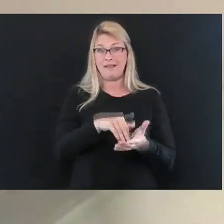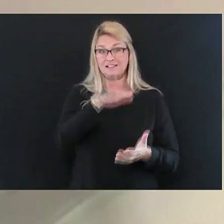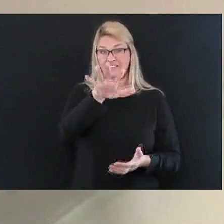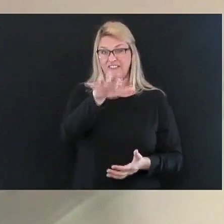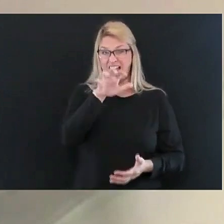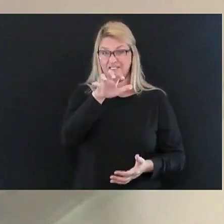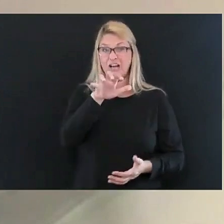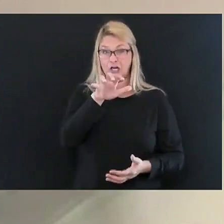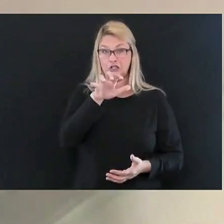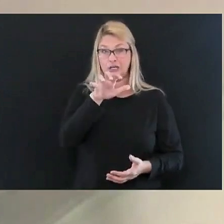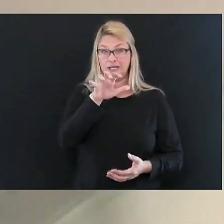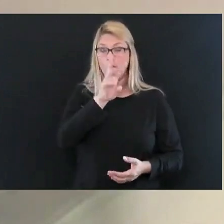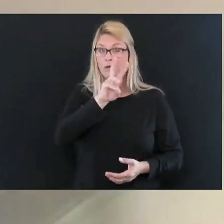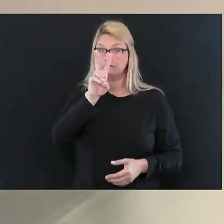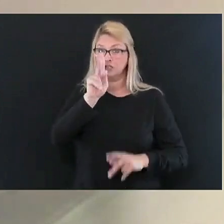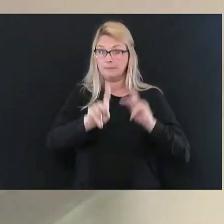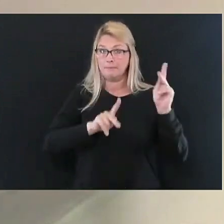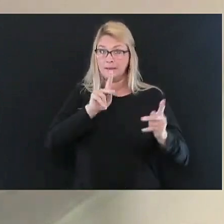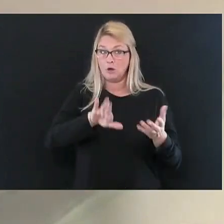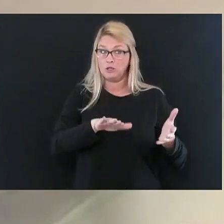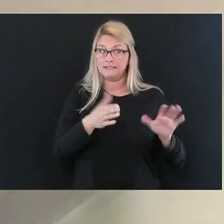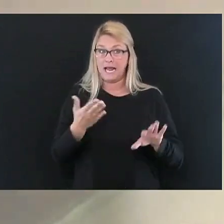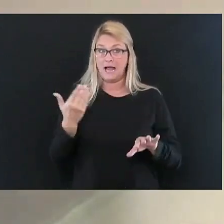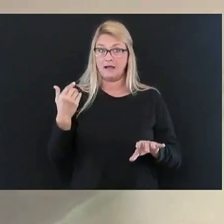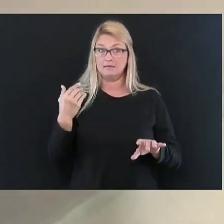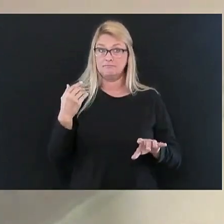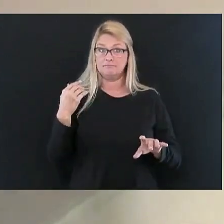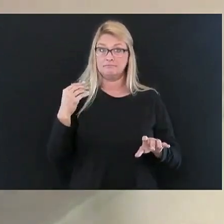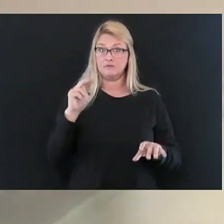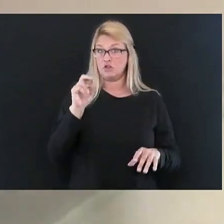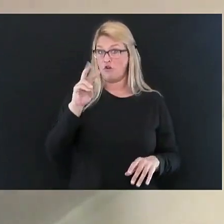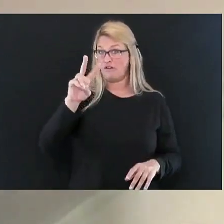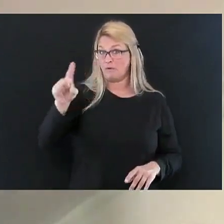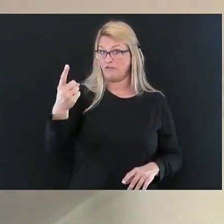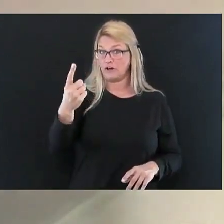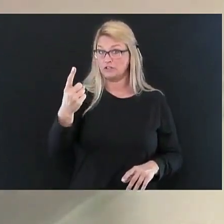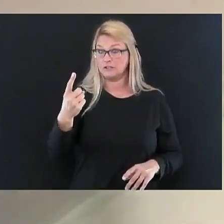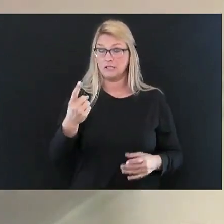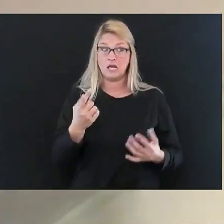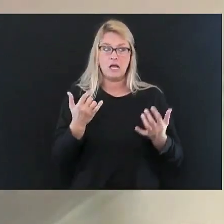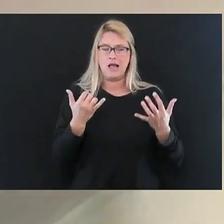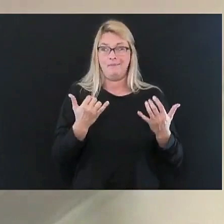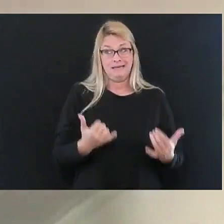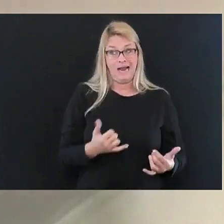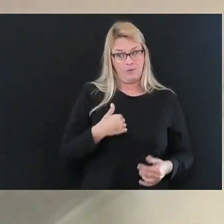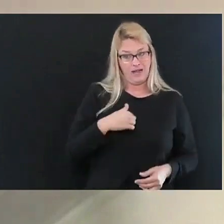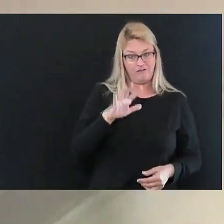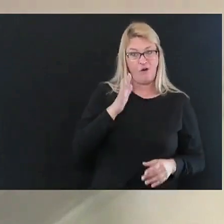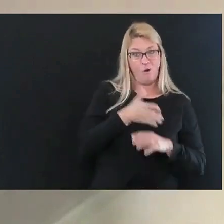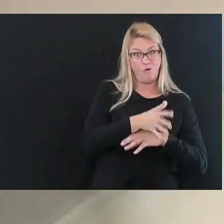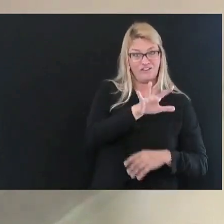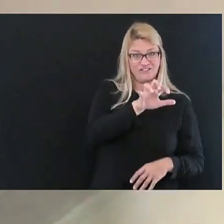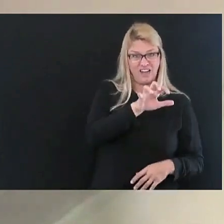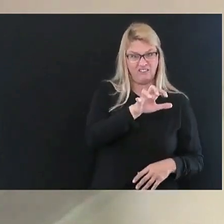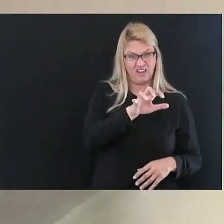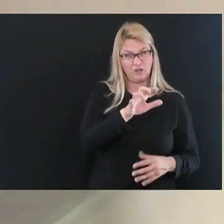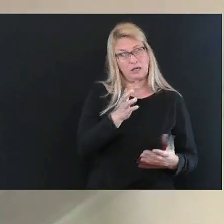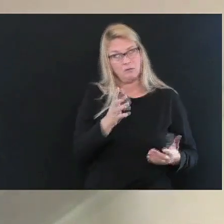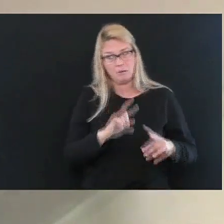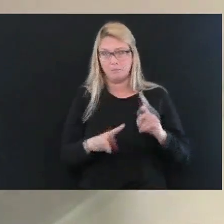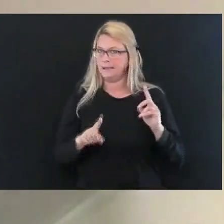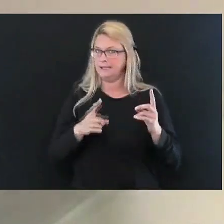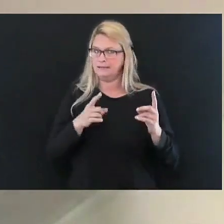by November 1st. Well, we're not pleased that we have over 500 West Virginians that have died, but we know